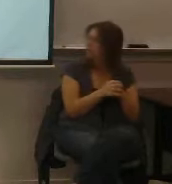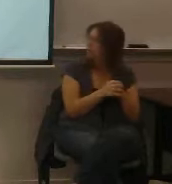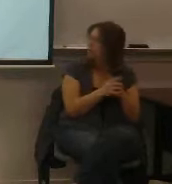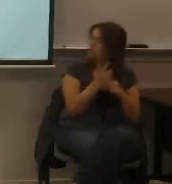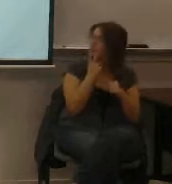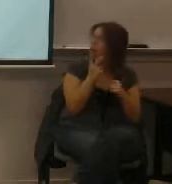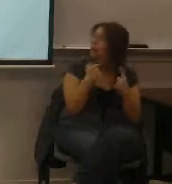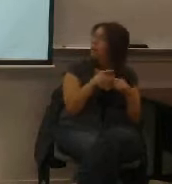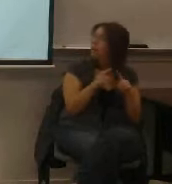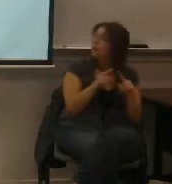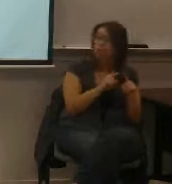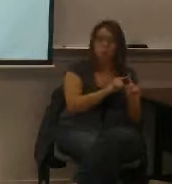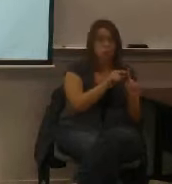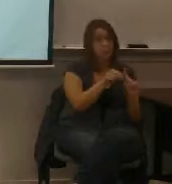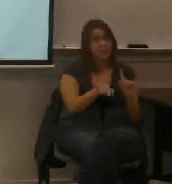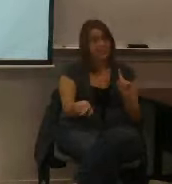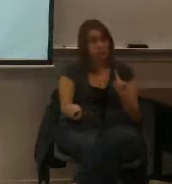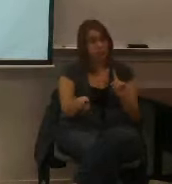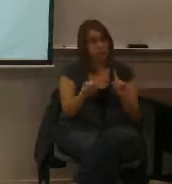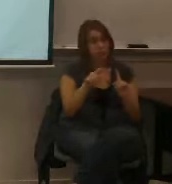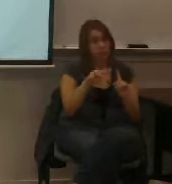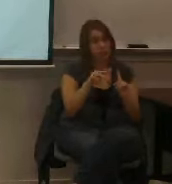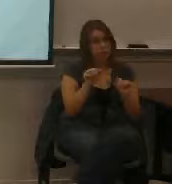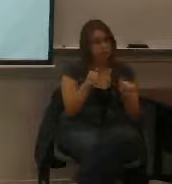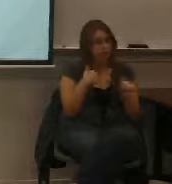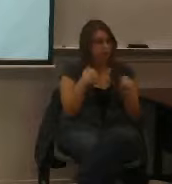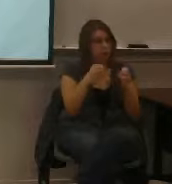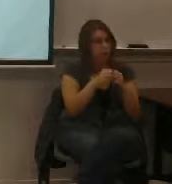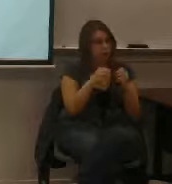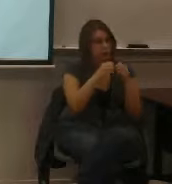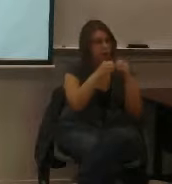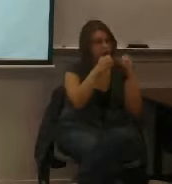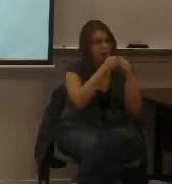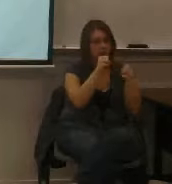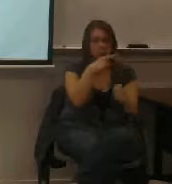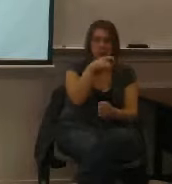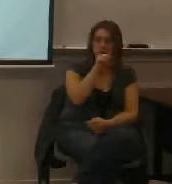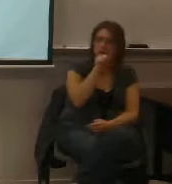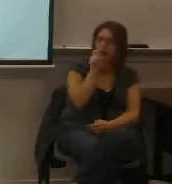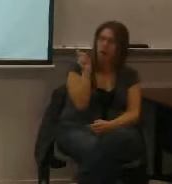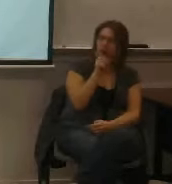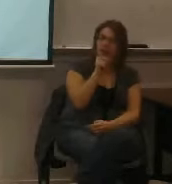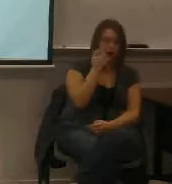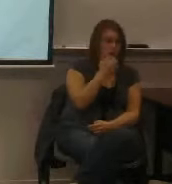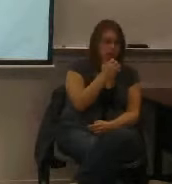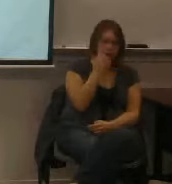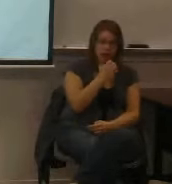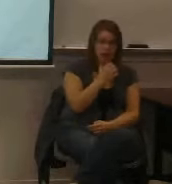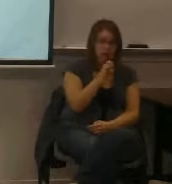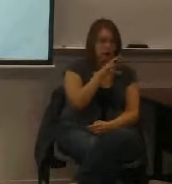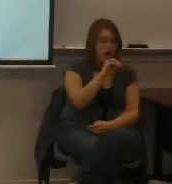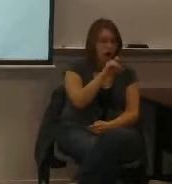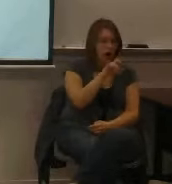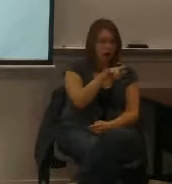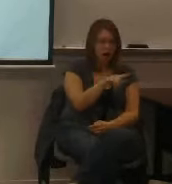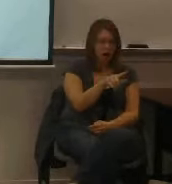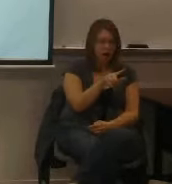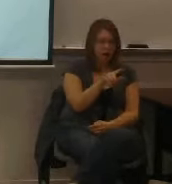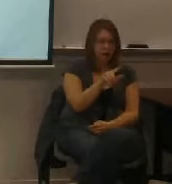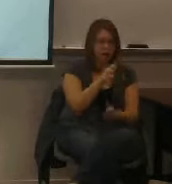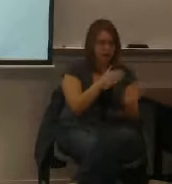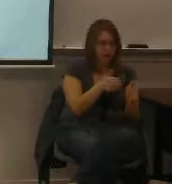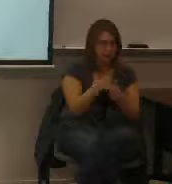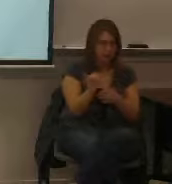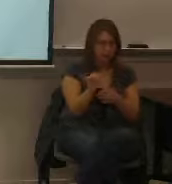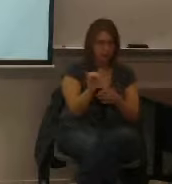as you go downstream, you can have more and more species. This is also a common ecological